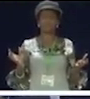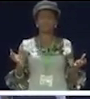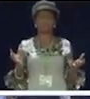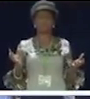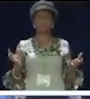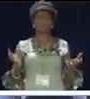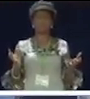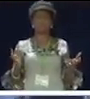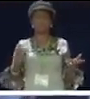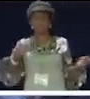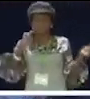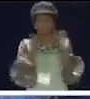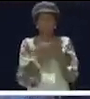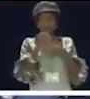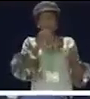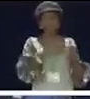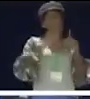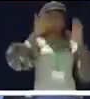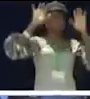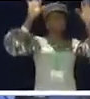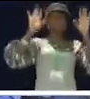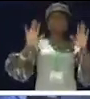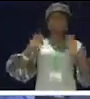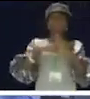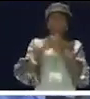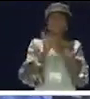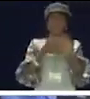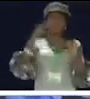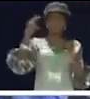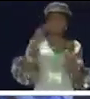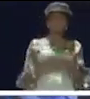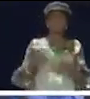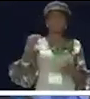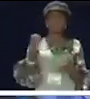Turn them to wonders.